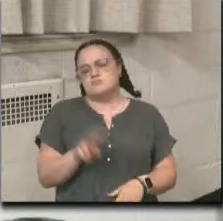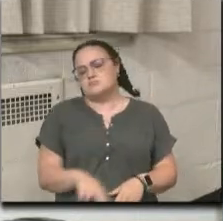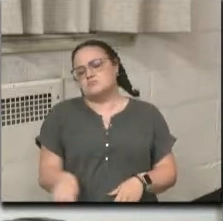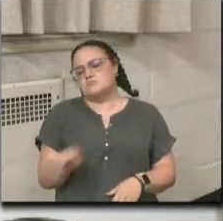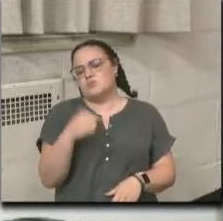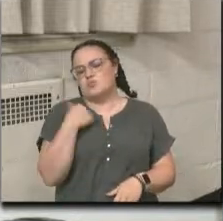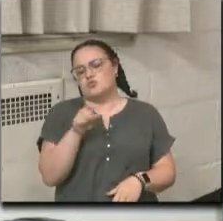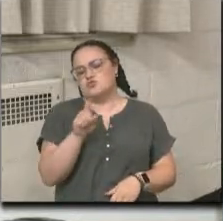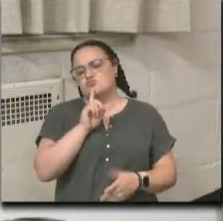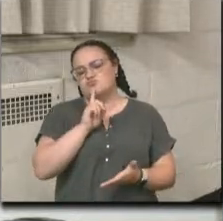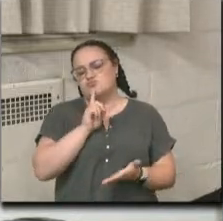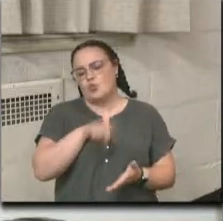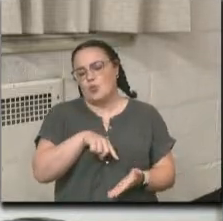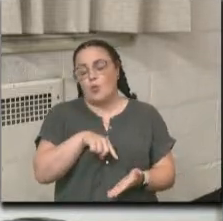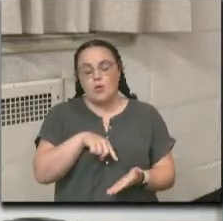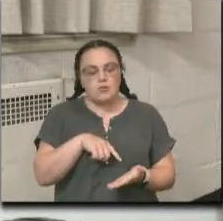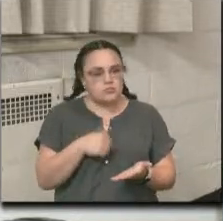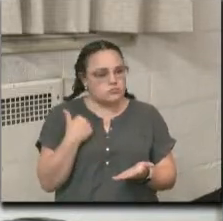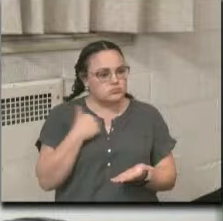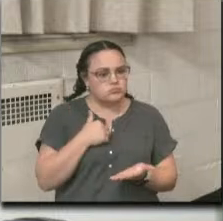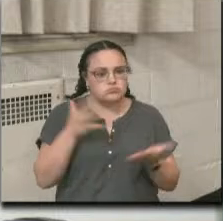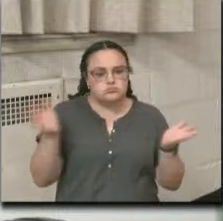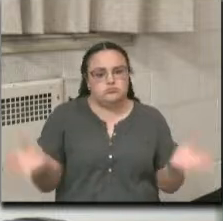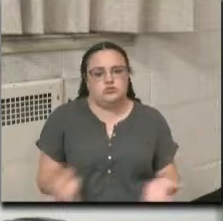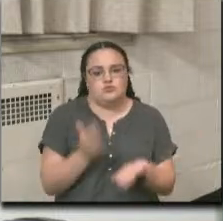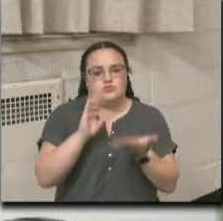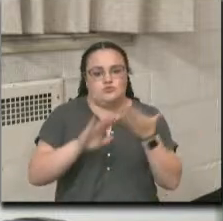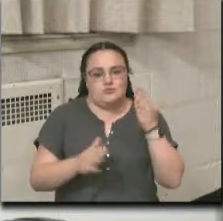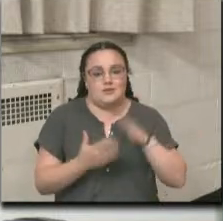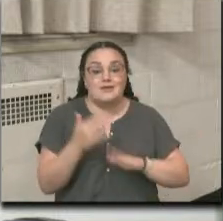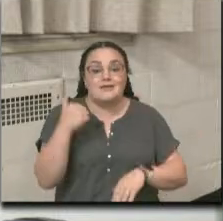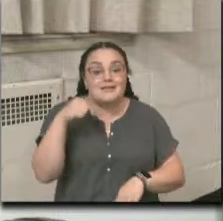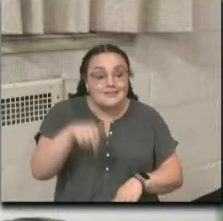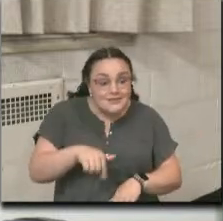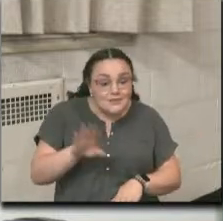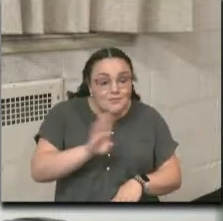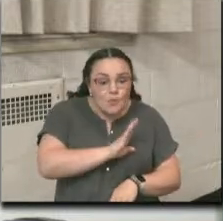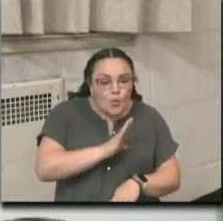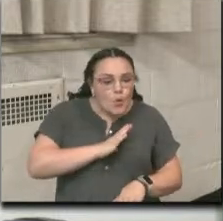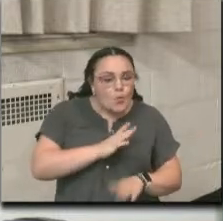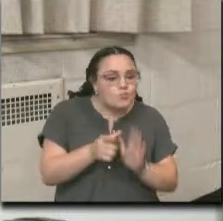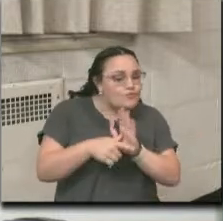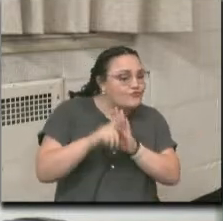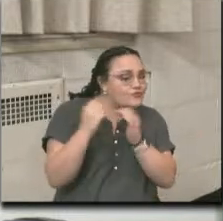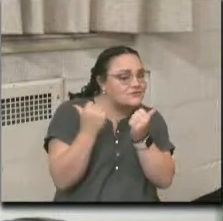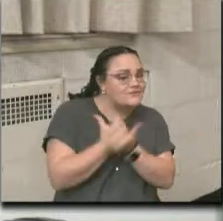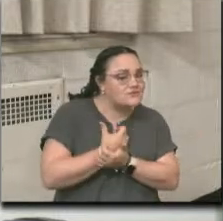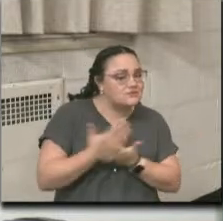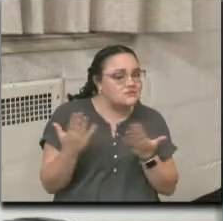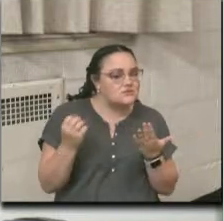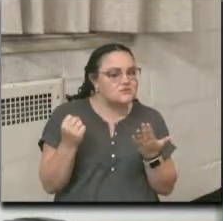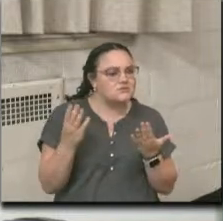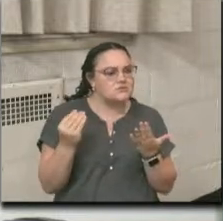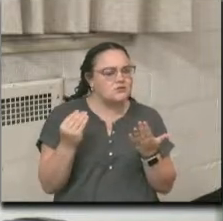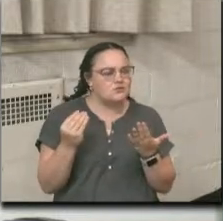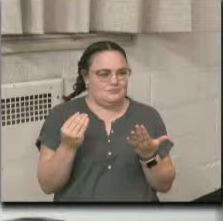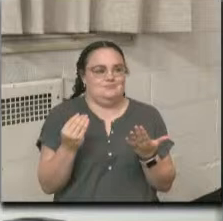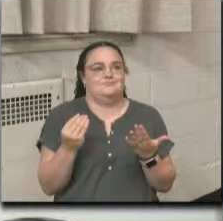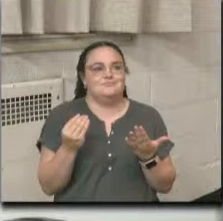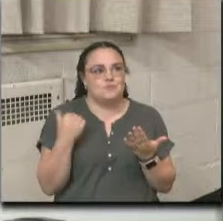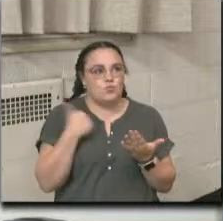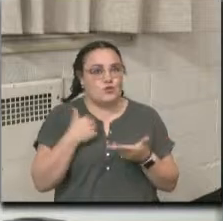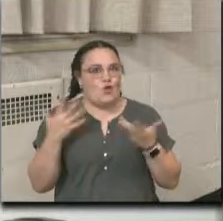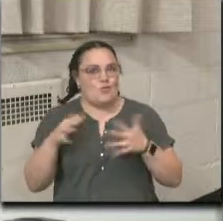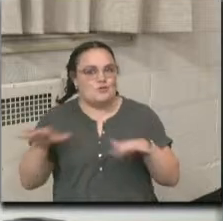should be reported. And this board reviews all of those. So the duplication of this office